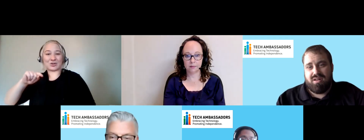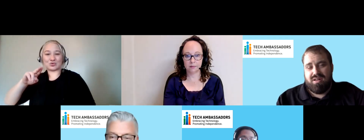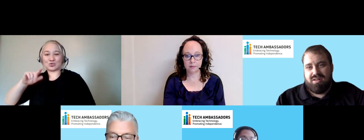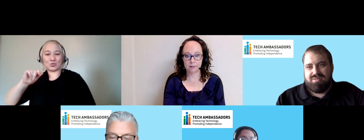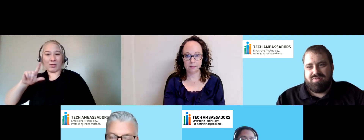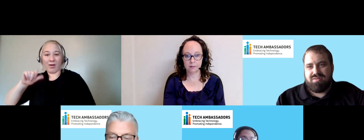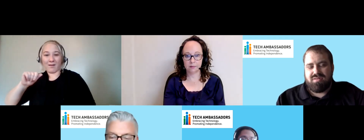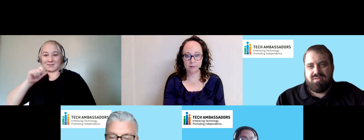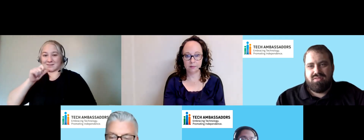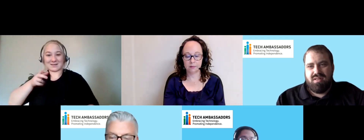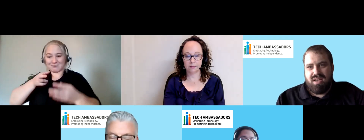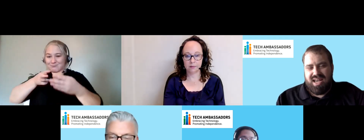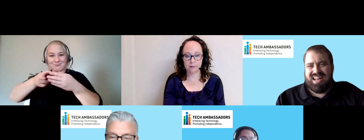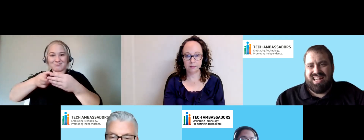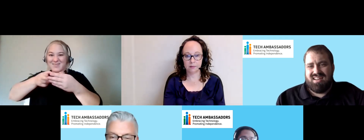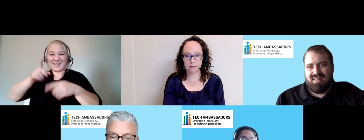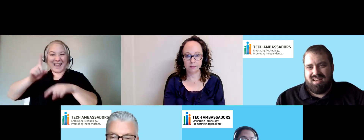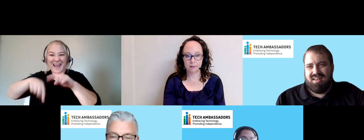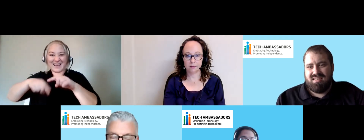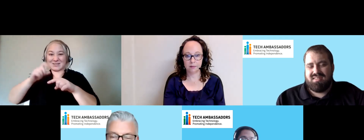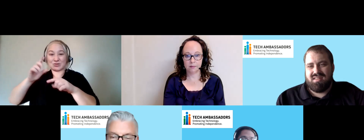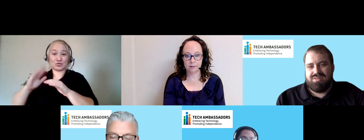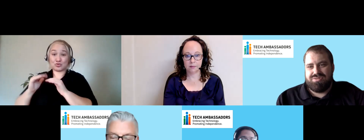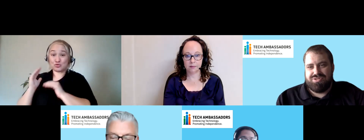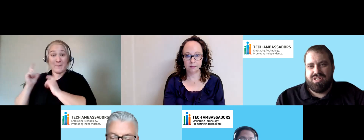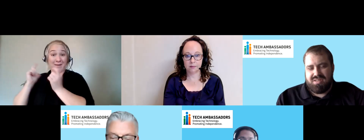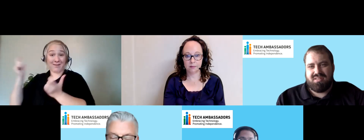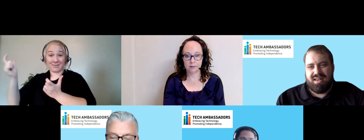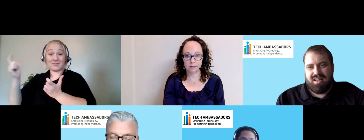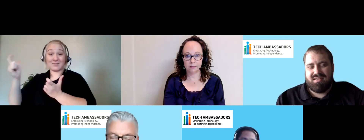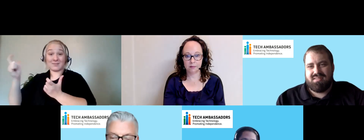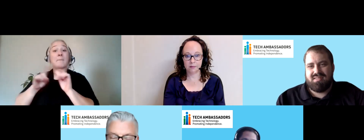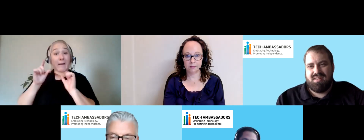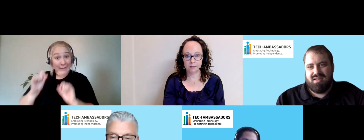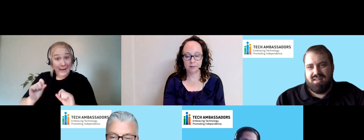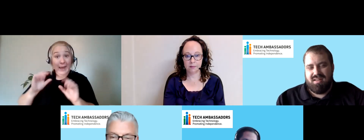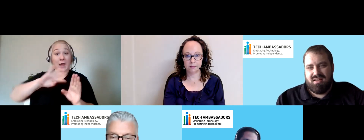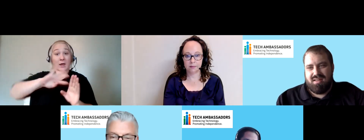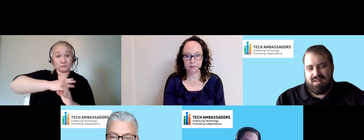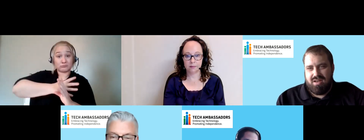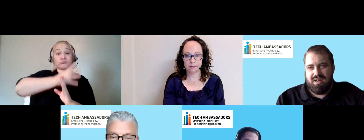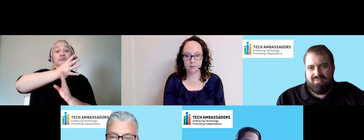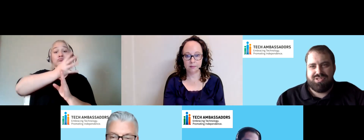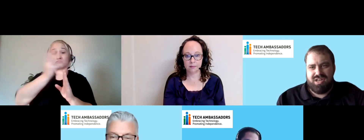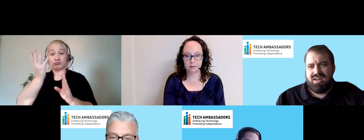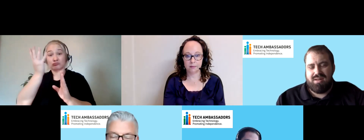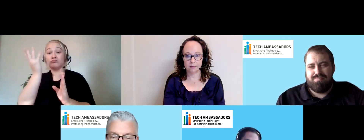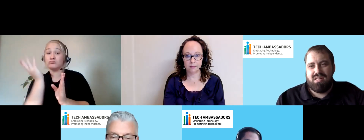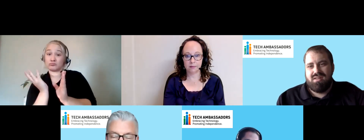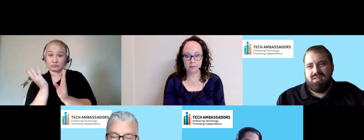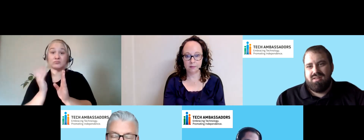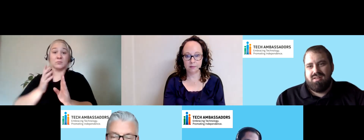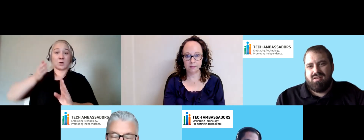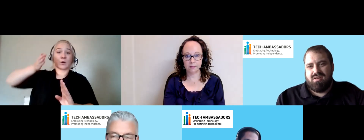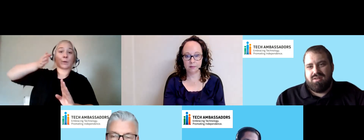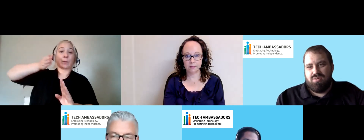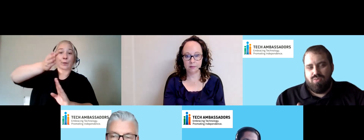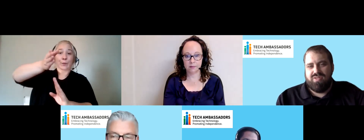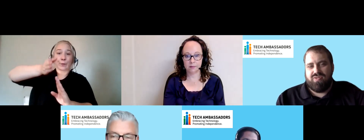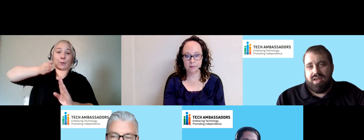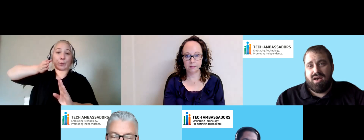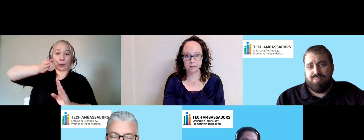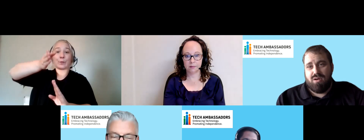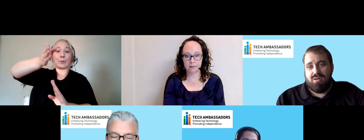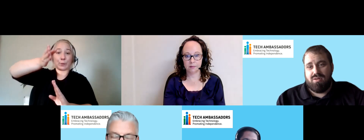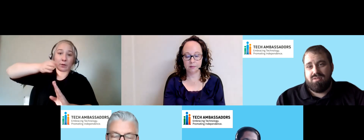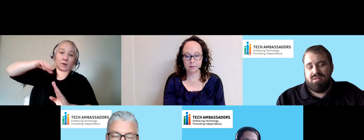part, and it does just as good of a job